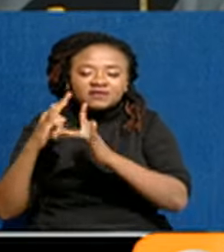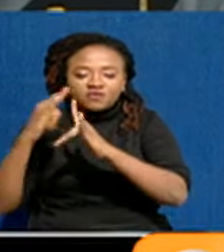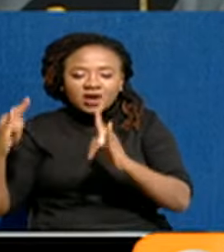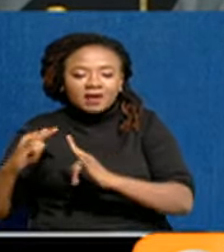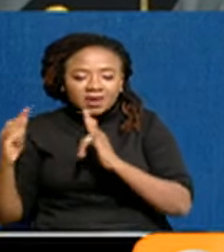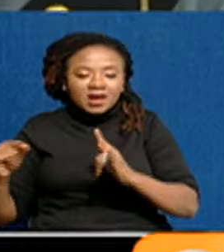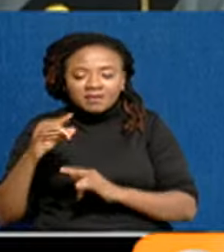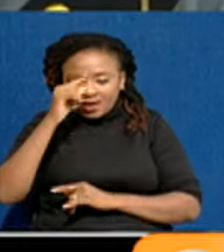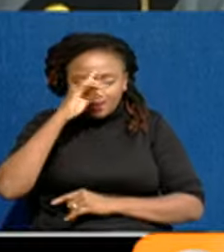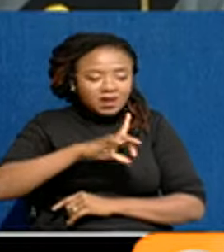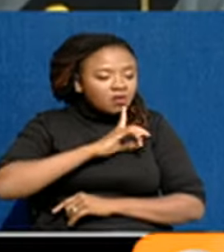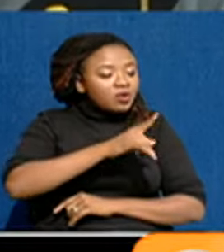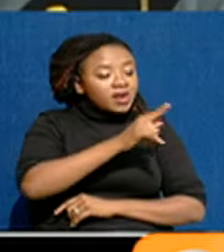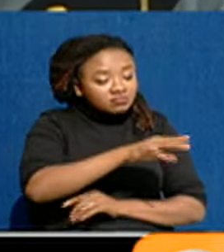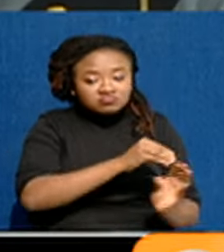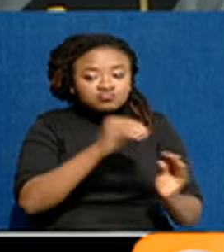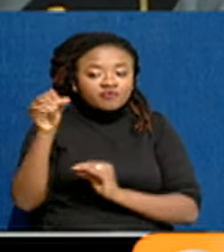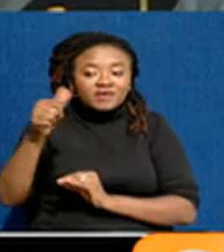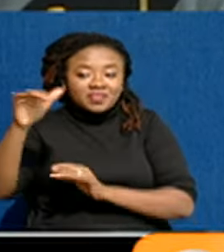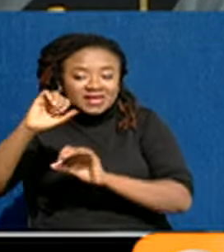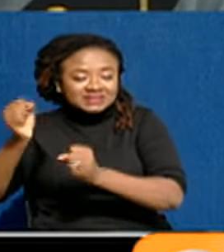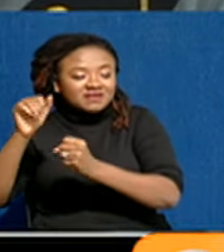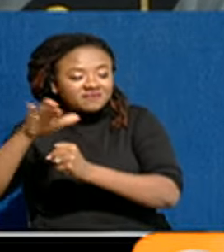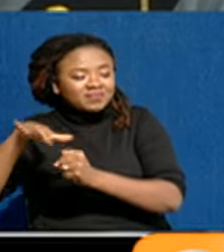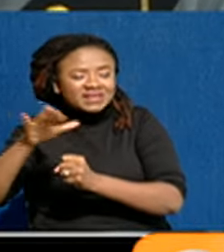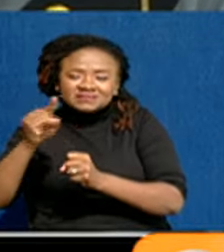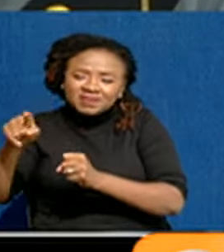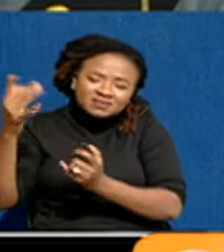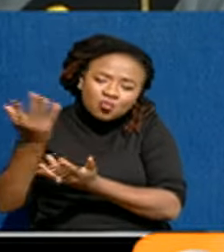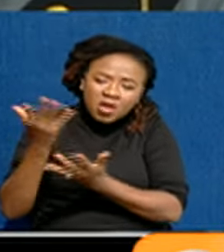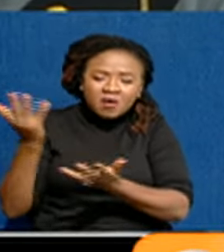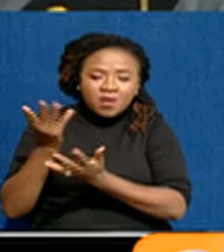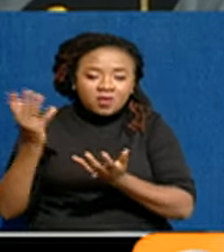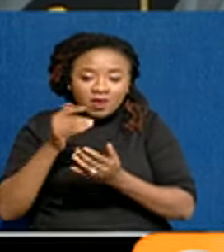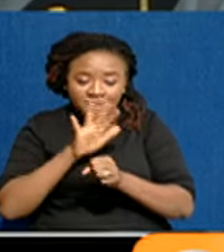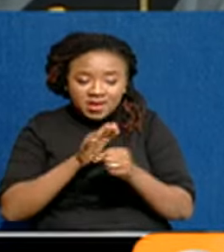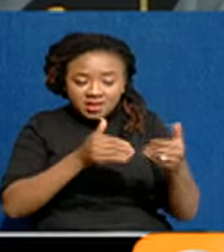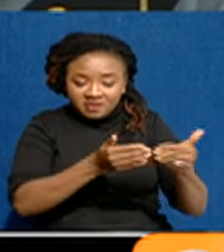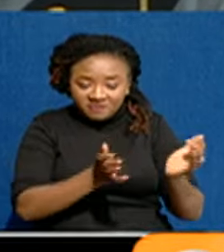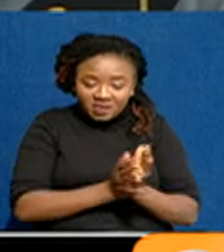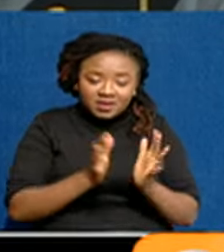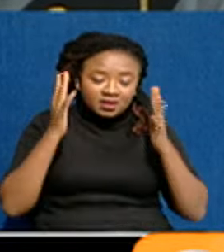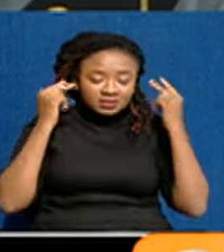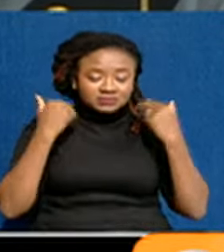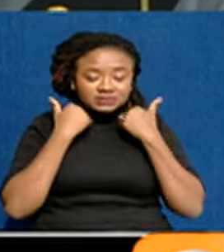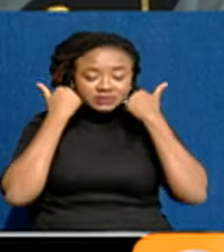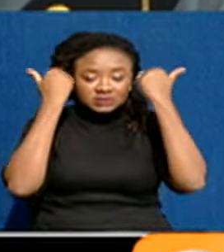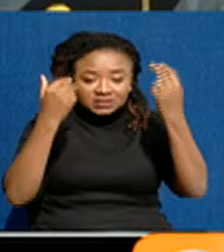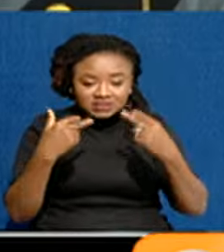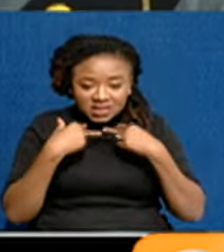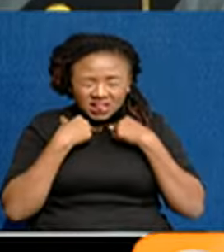to move to? This directive is causing unease among families who are seeking refuge. Where do they move to?